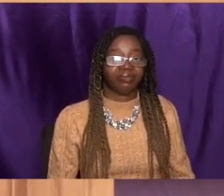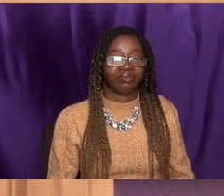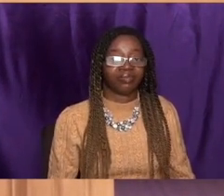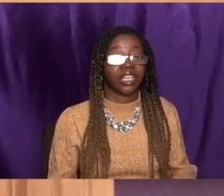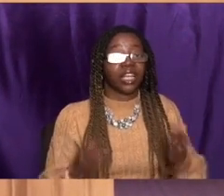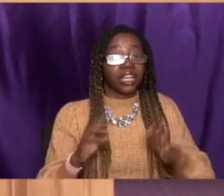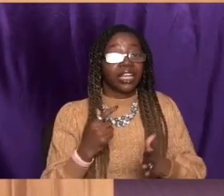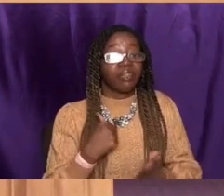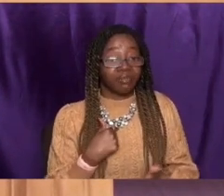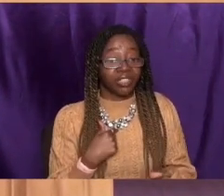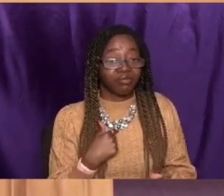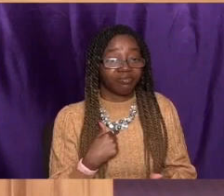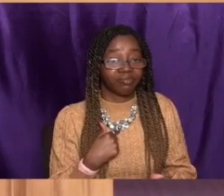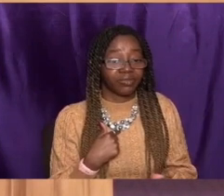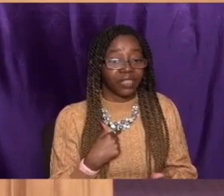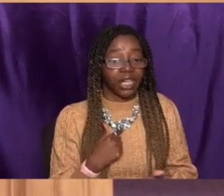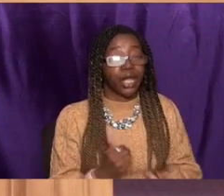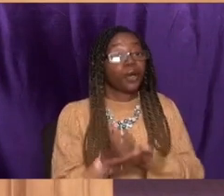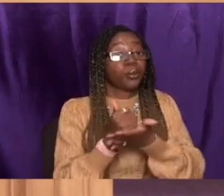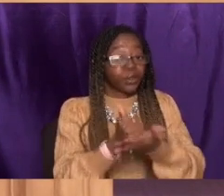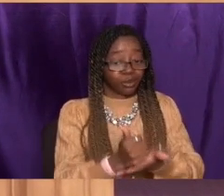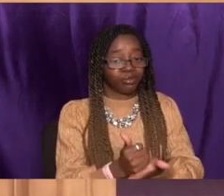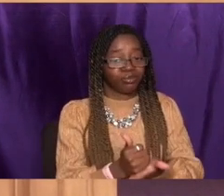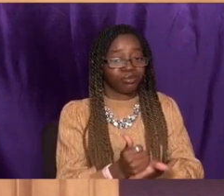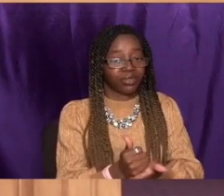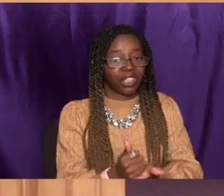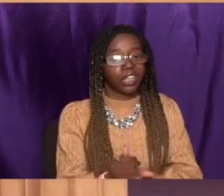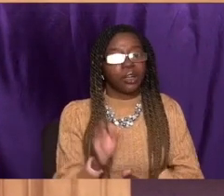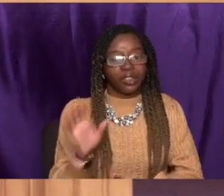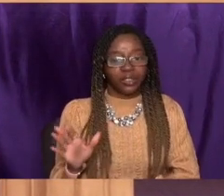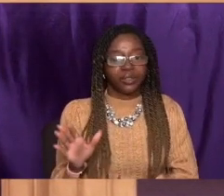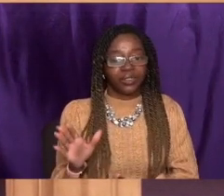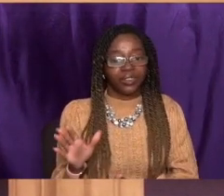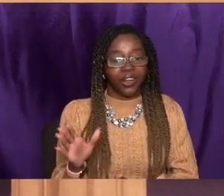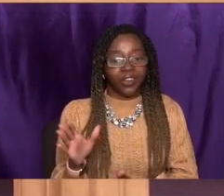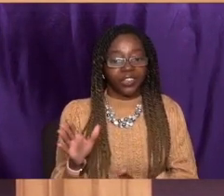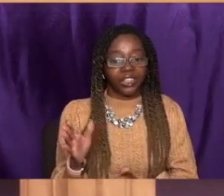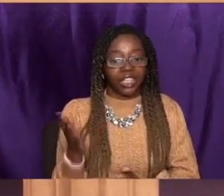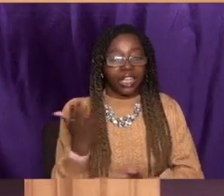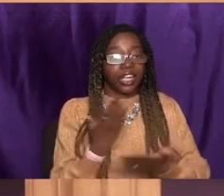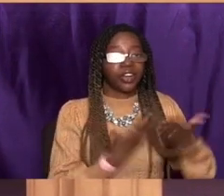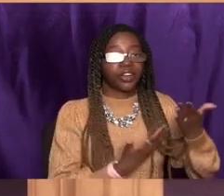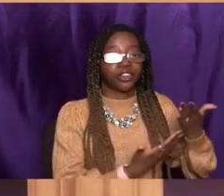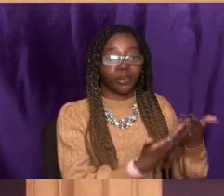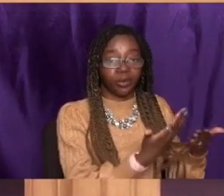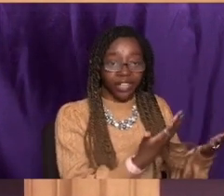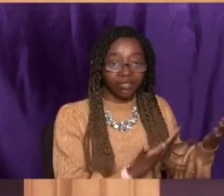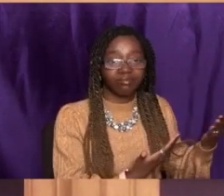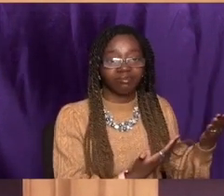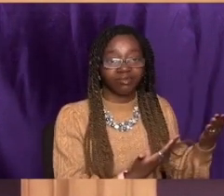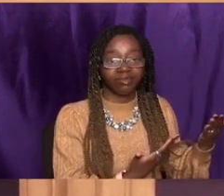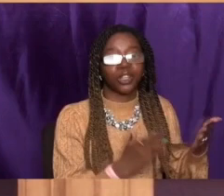Let me cut across the field on this. You just a handoff away from your blessing.